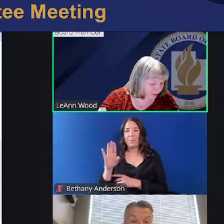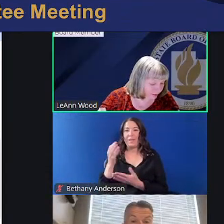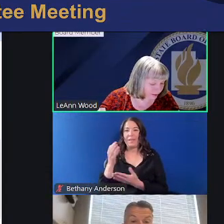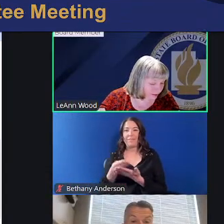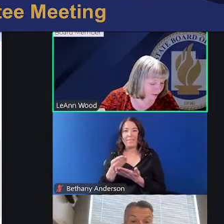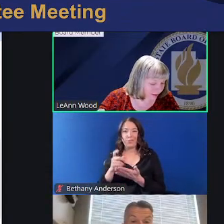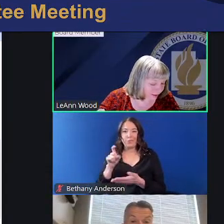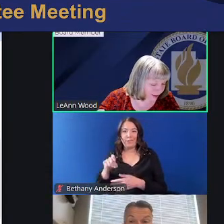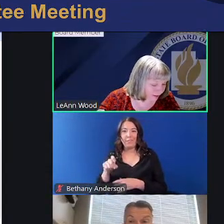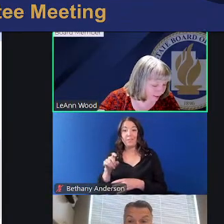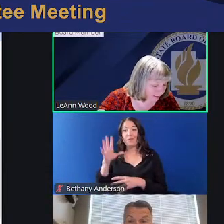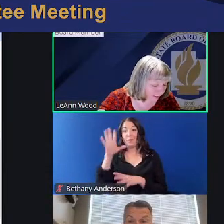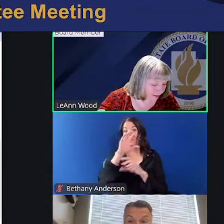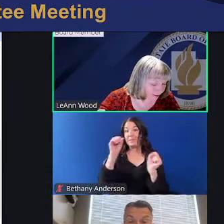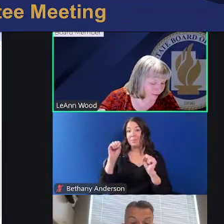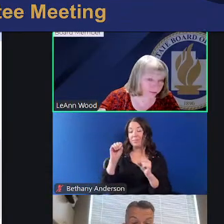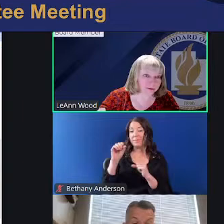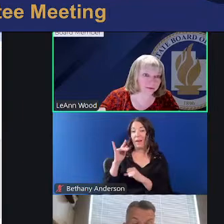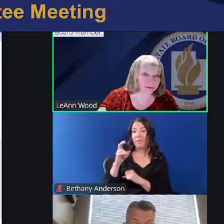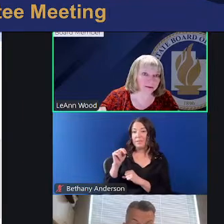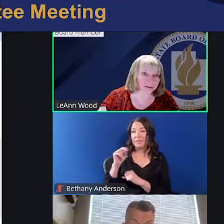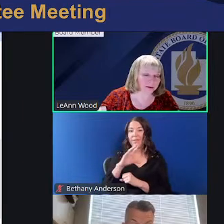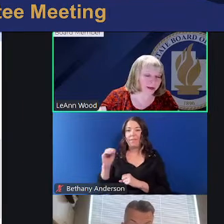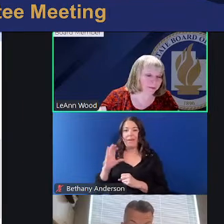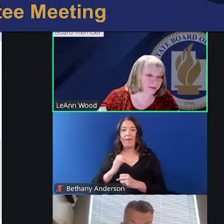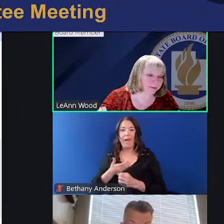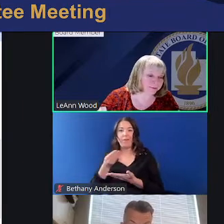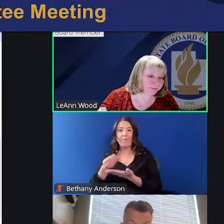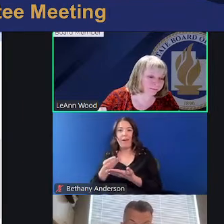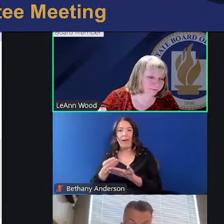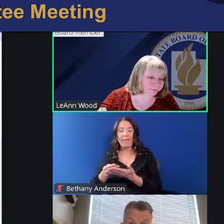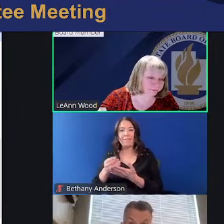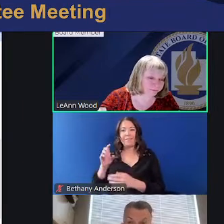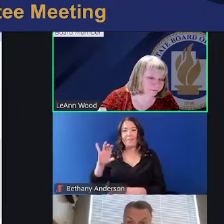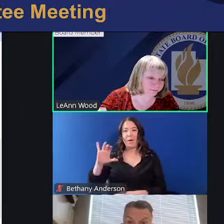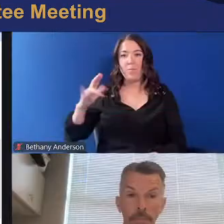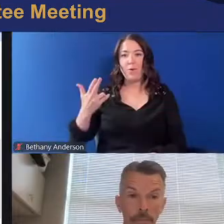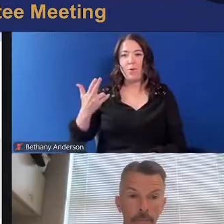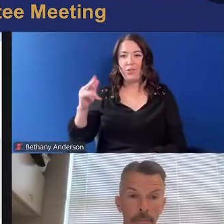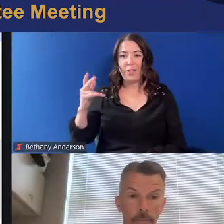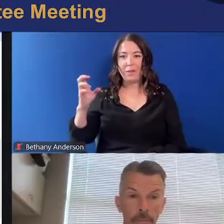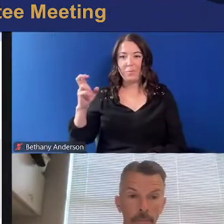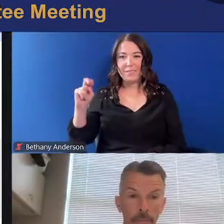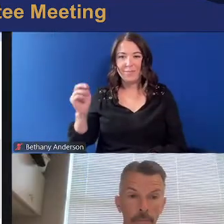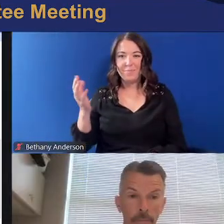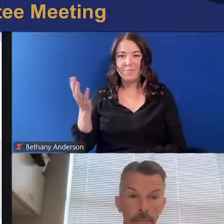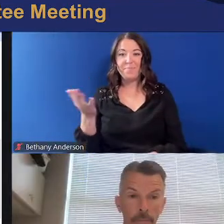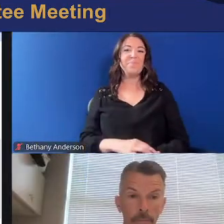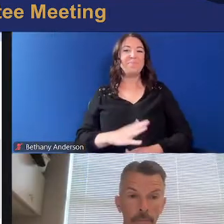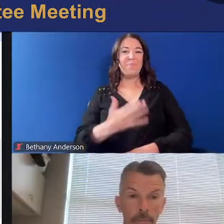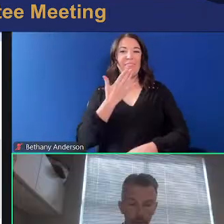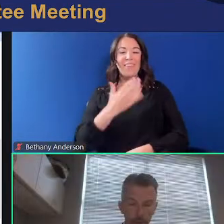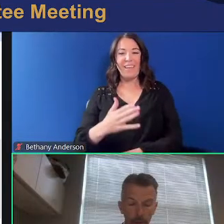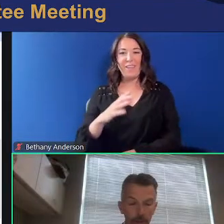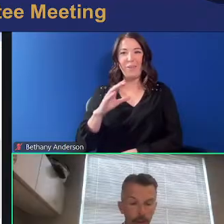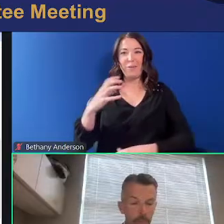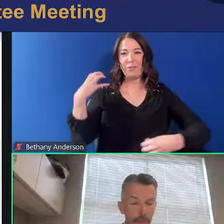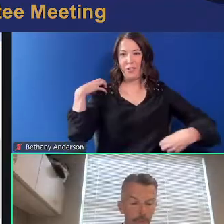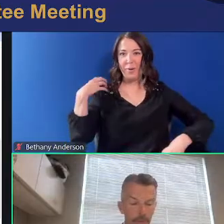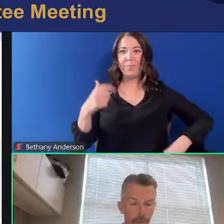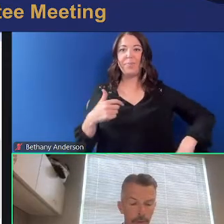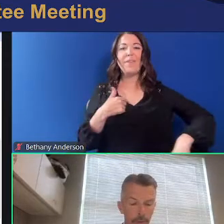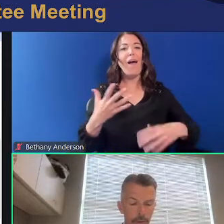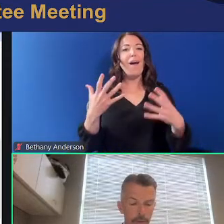our finance, Deborah Jacobson. Well, thank you, Chair. And I'm going to acknowledge,